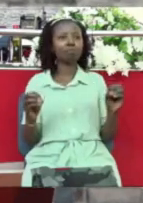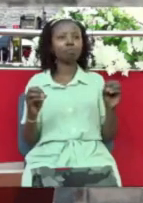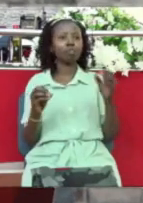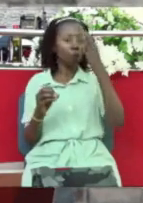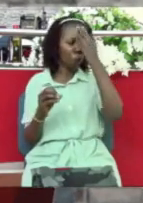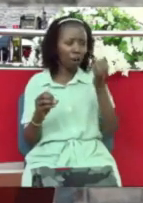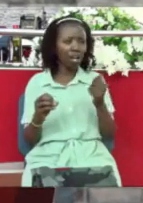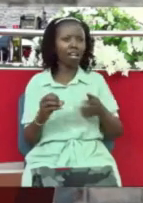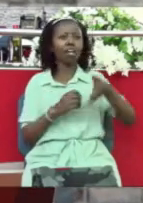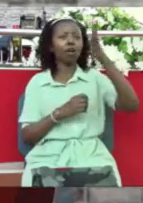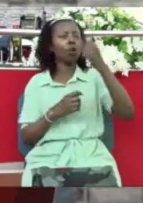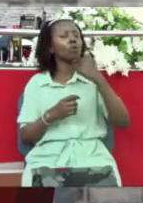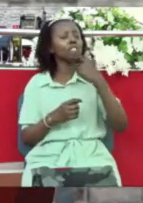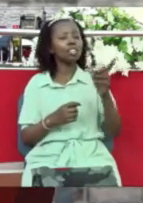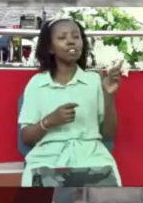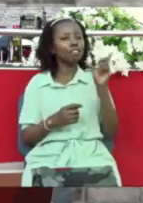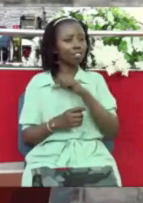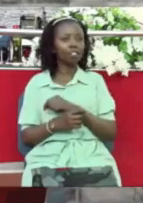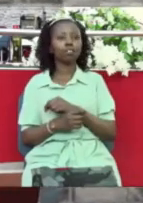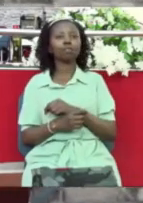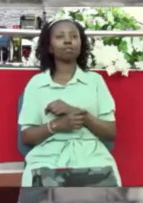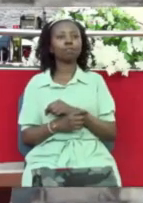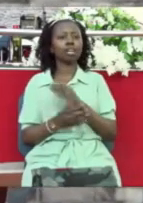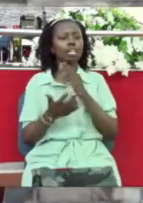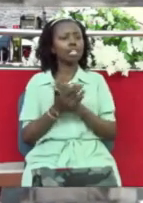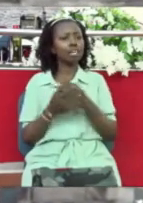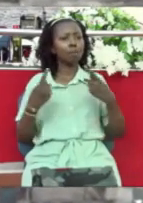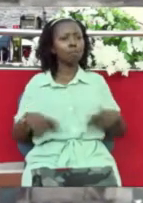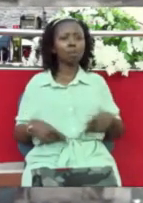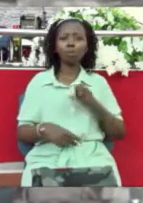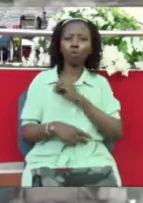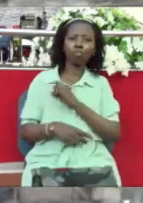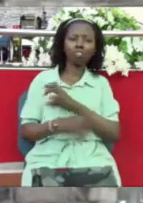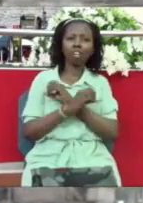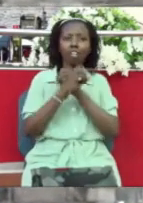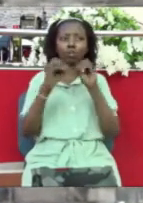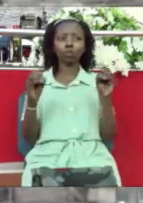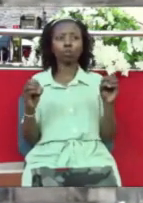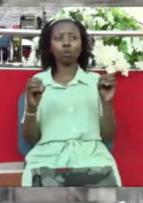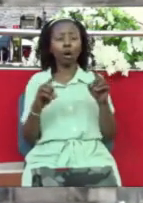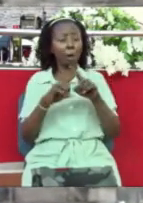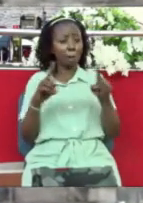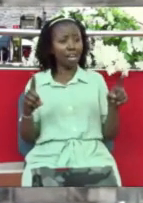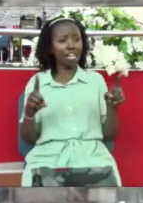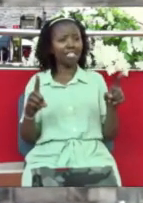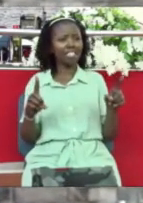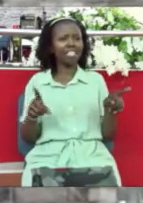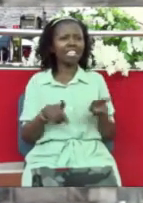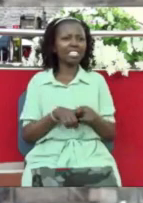Because God has said it. Some of us, we don't fear, but we get